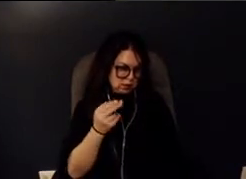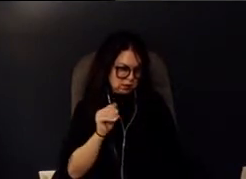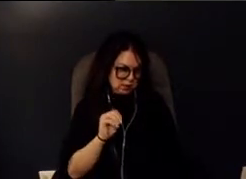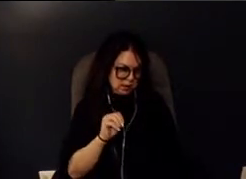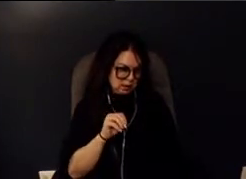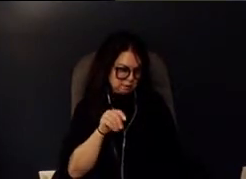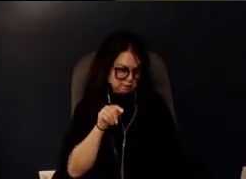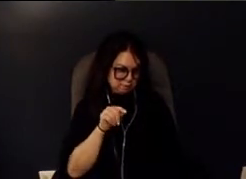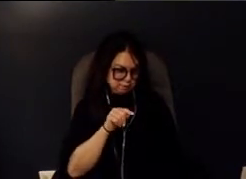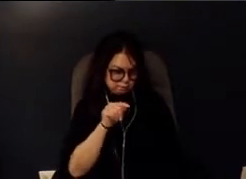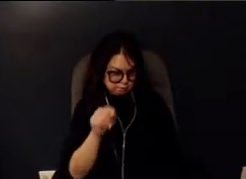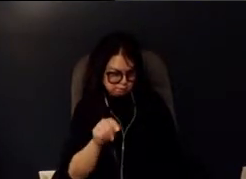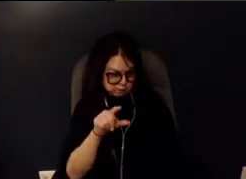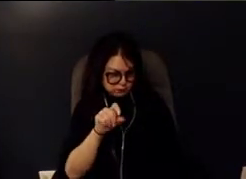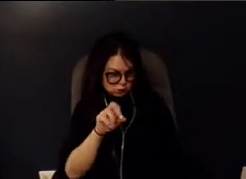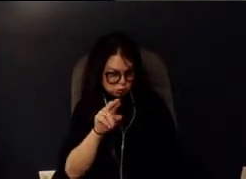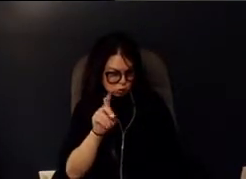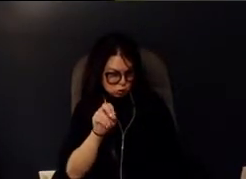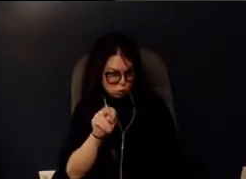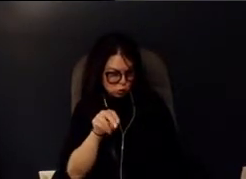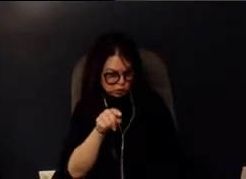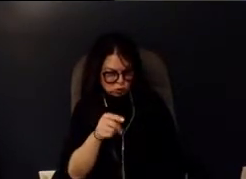author to this motion?